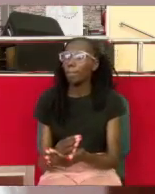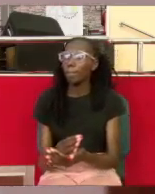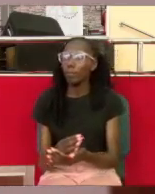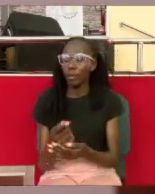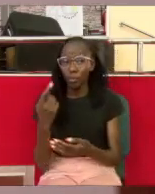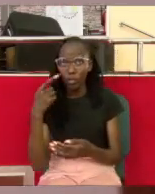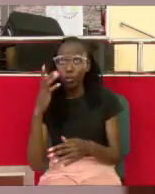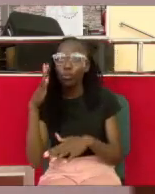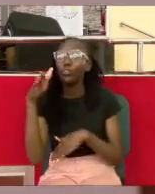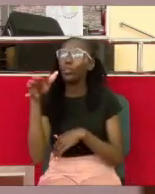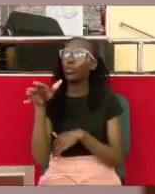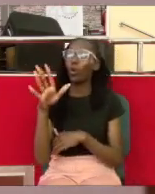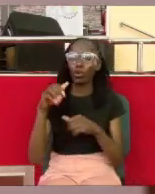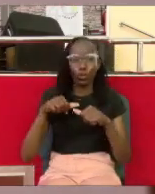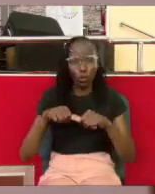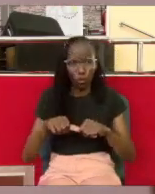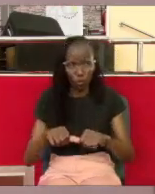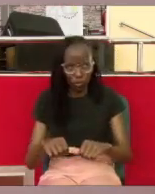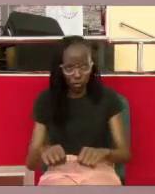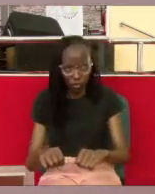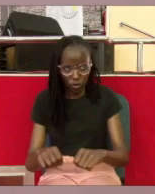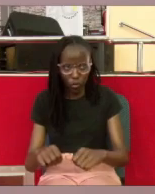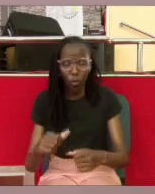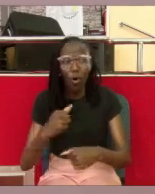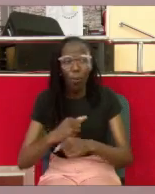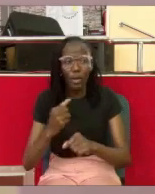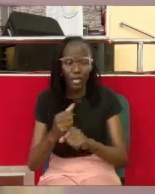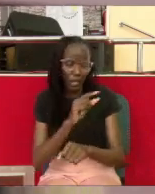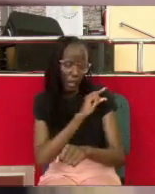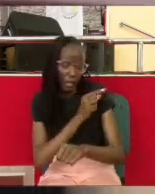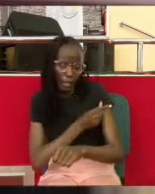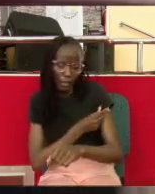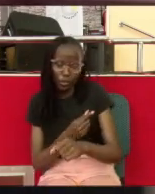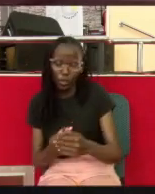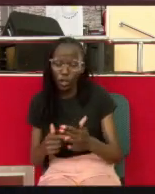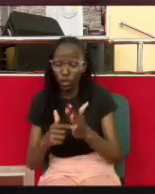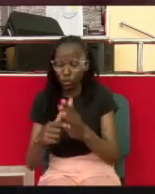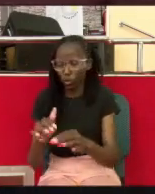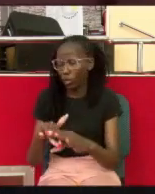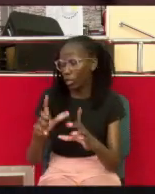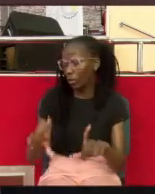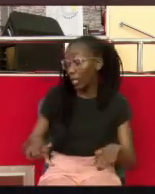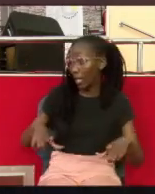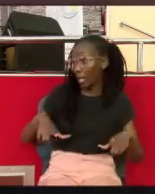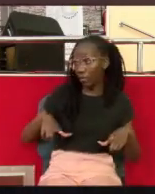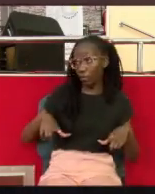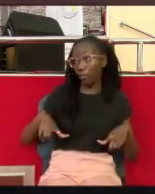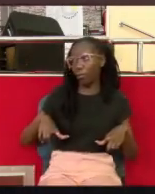Because God will continue causing his grace to appear in your life.